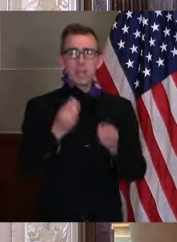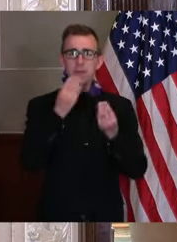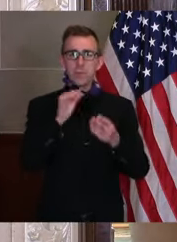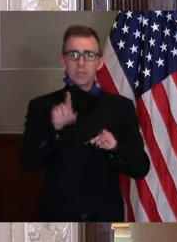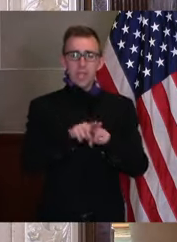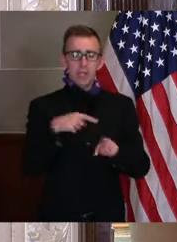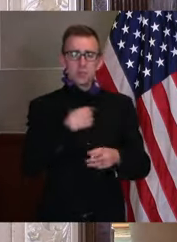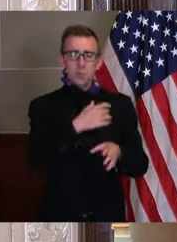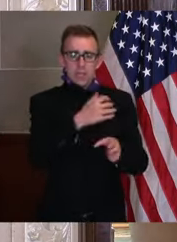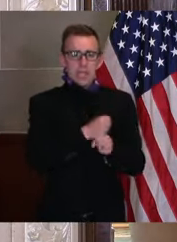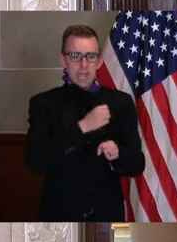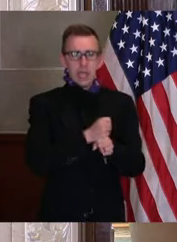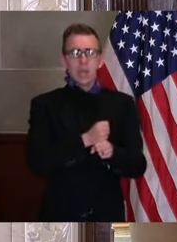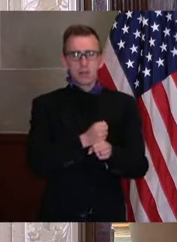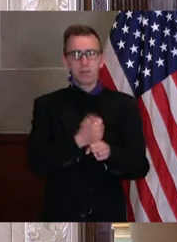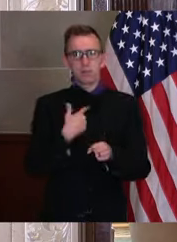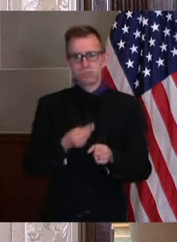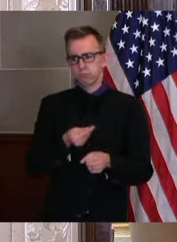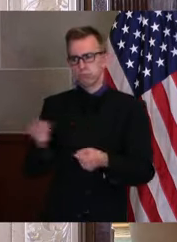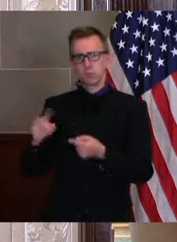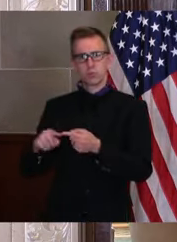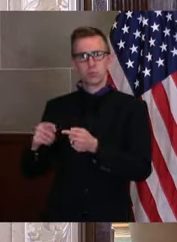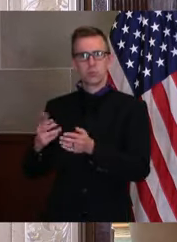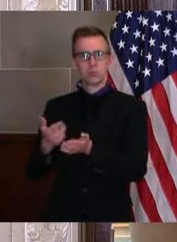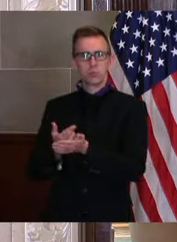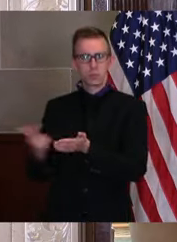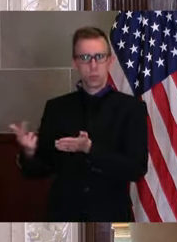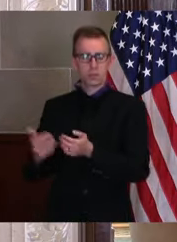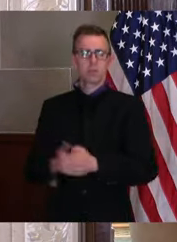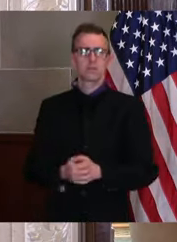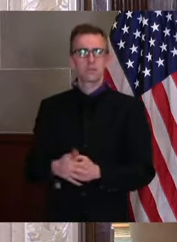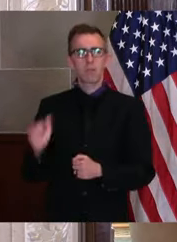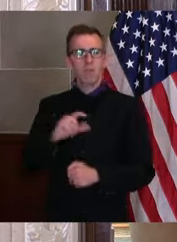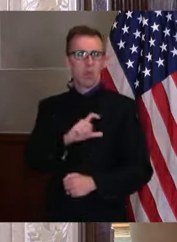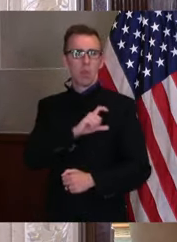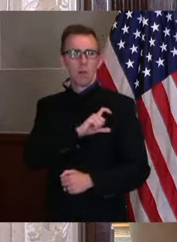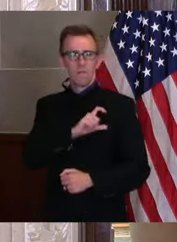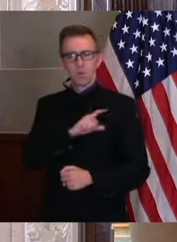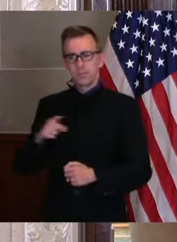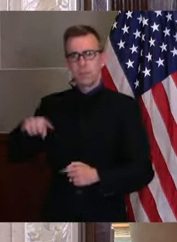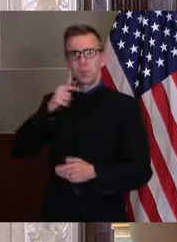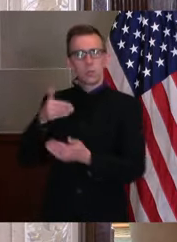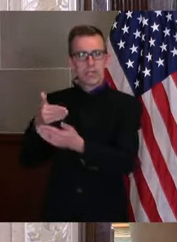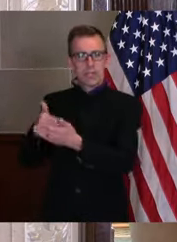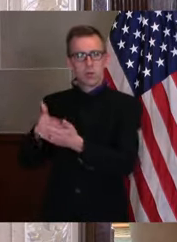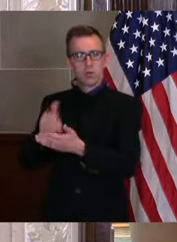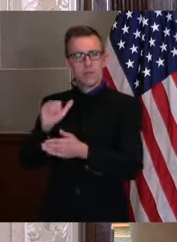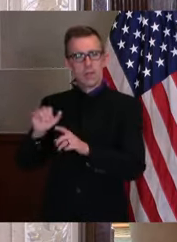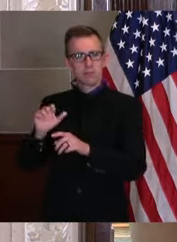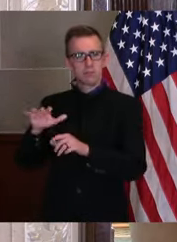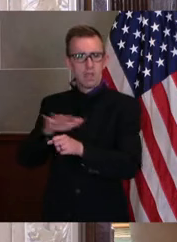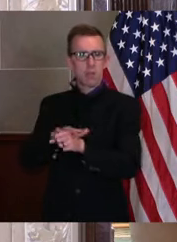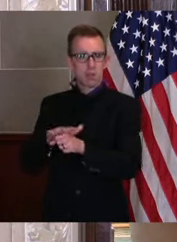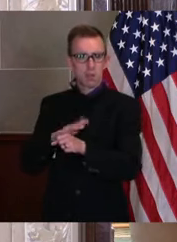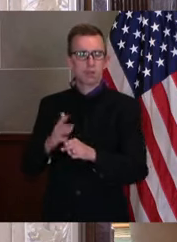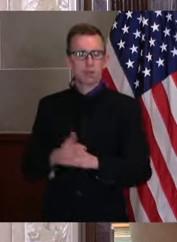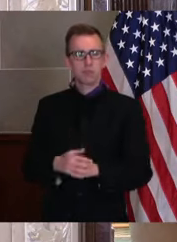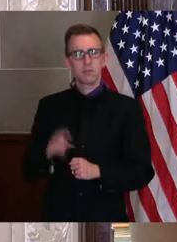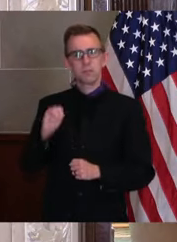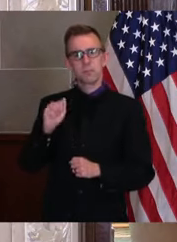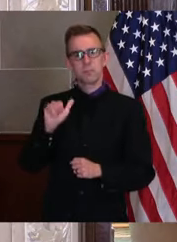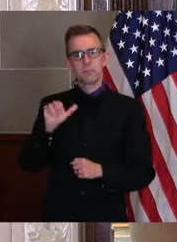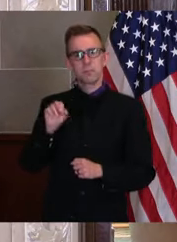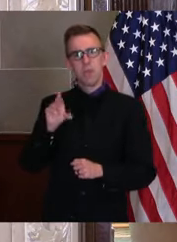in. Whatever region of the state, we're probably reaching out those law enforcement issues up there, different people like that, the mayors that